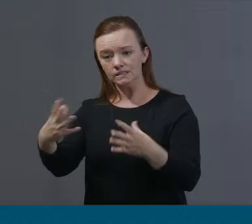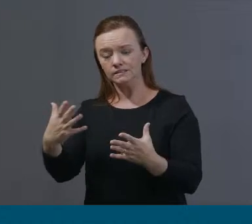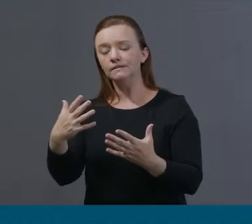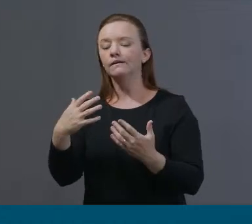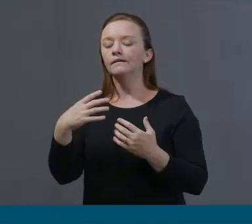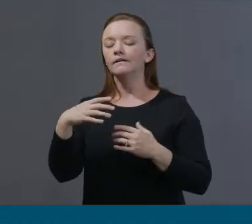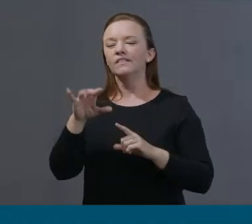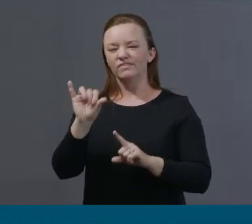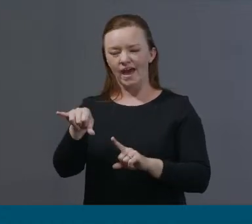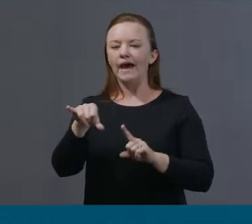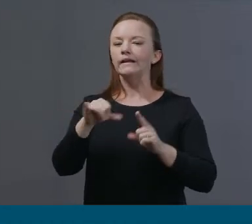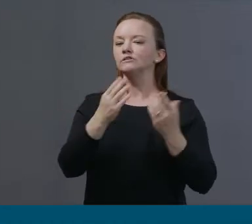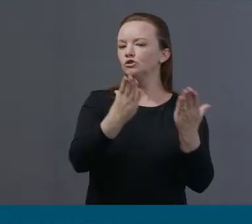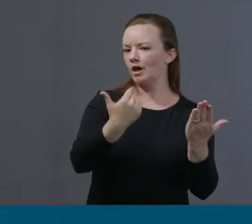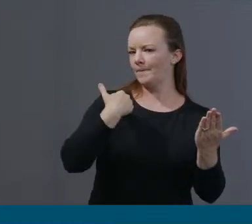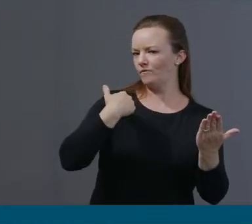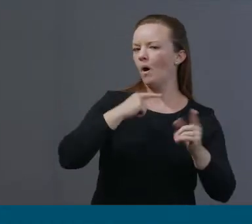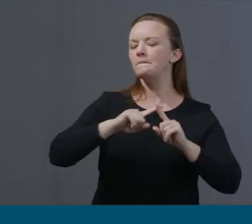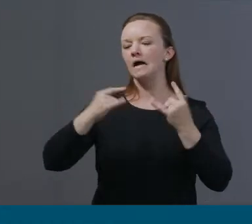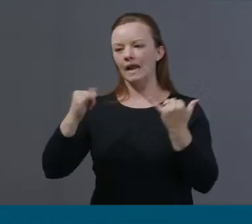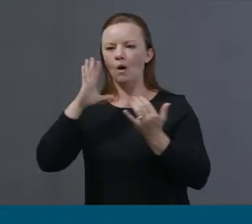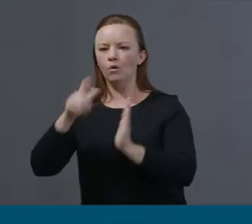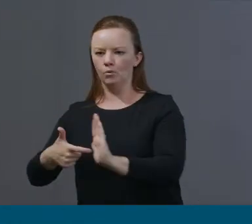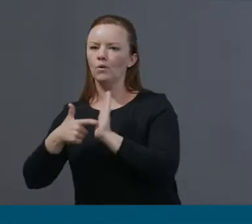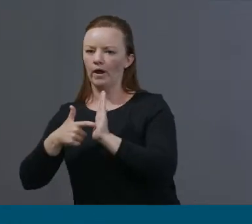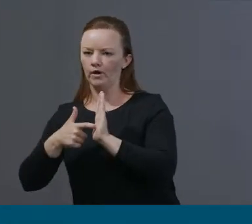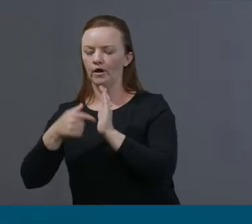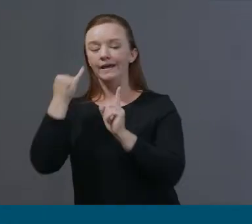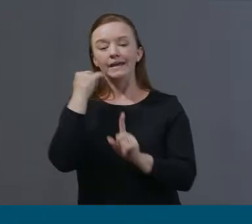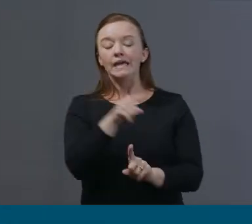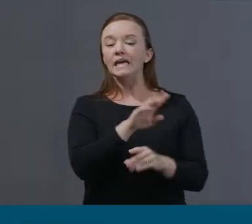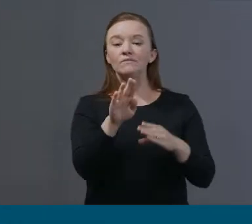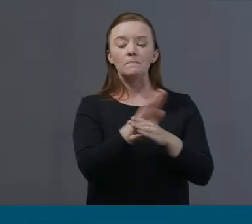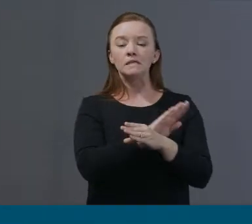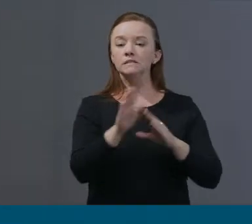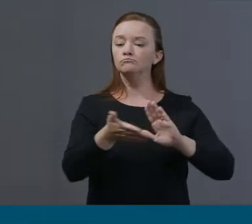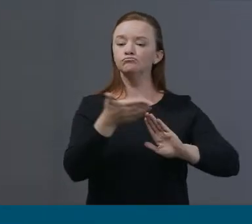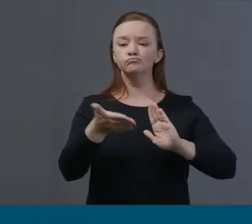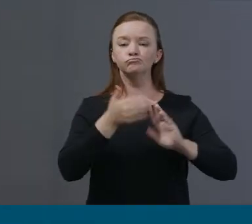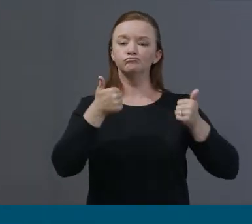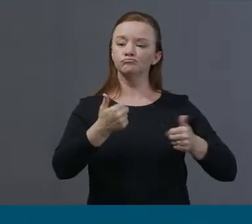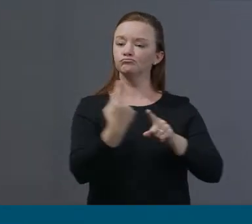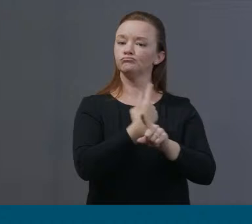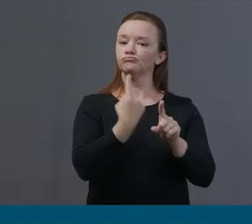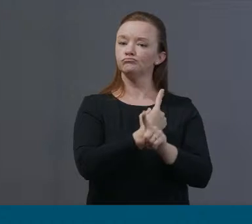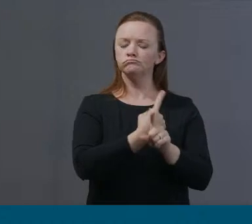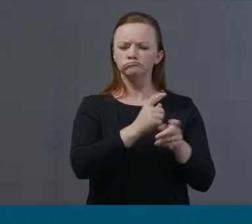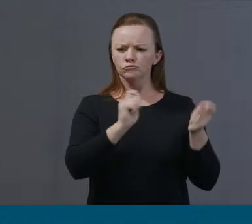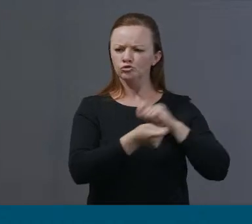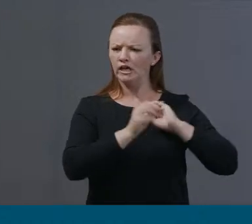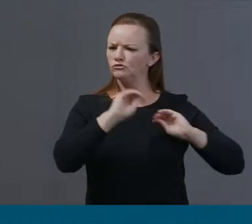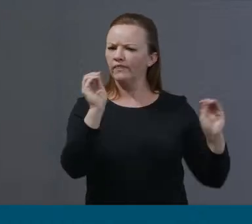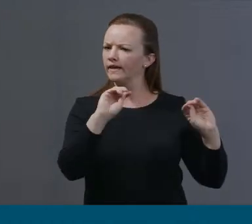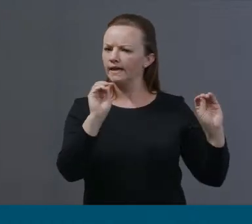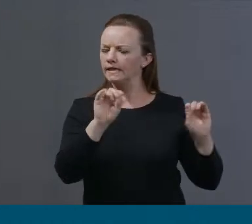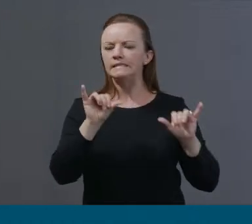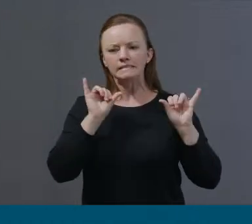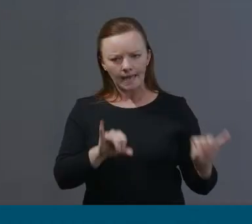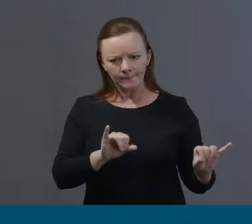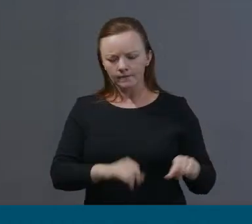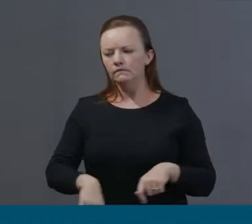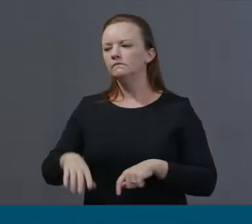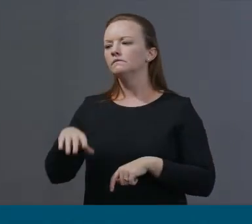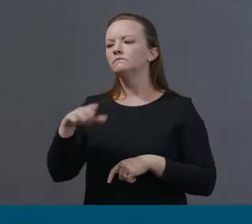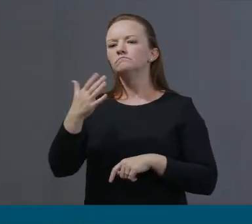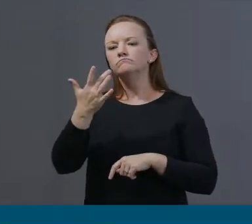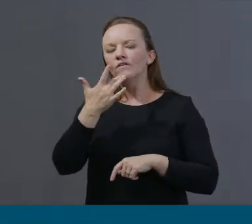that are operating responsibly, there won't be any change. It's going to be encouraging social distancing,